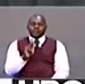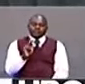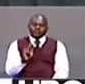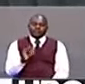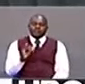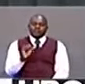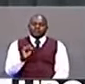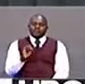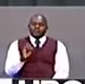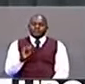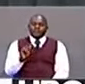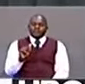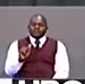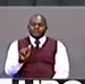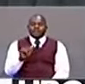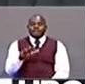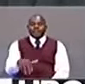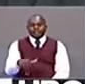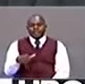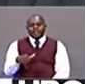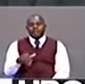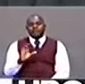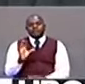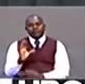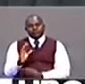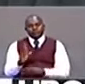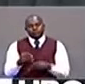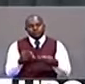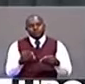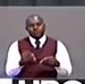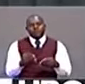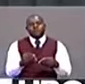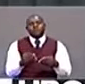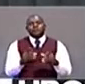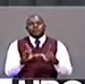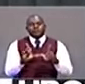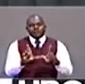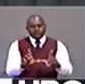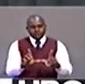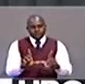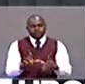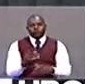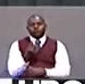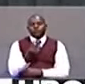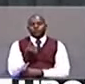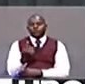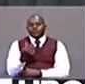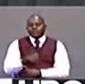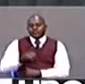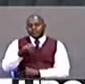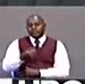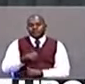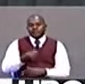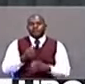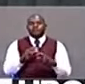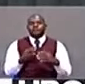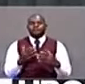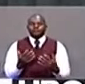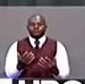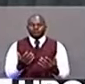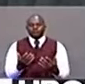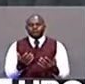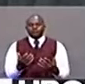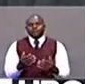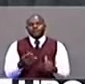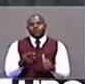Kisita Mining Company was granted a mining lease for 21 years, and that was